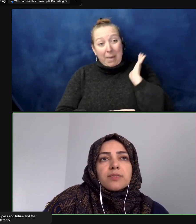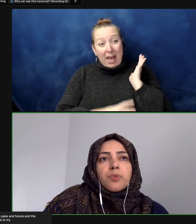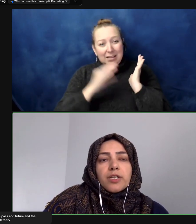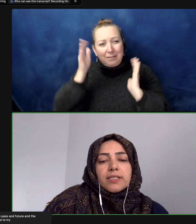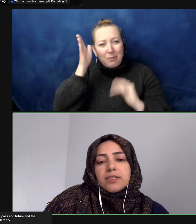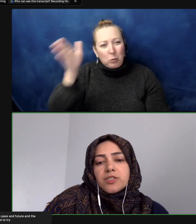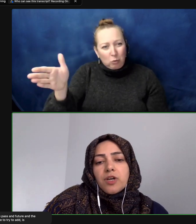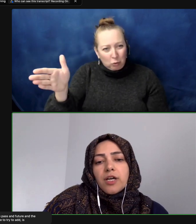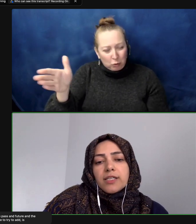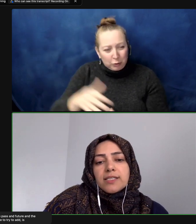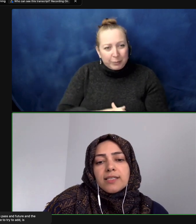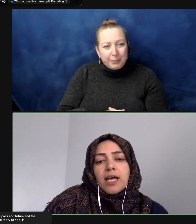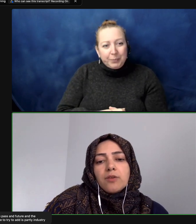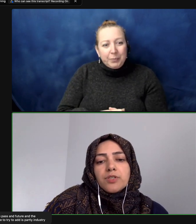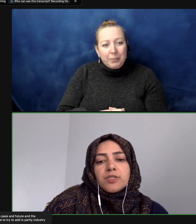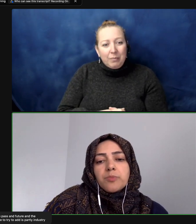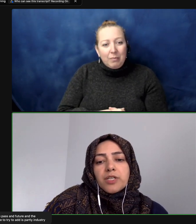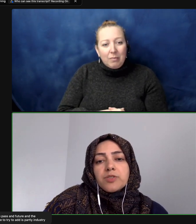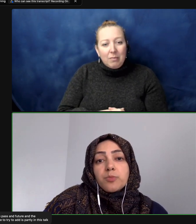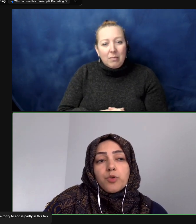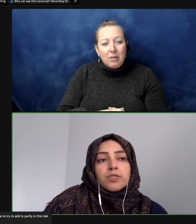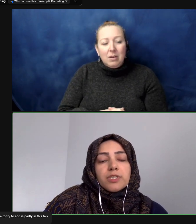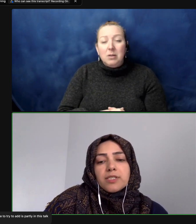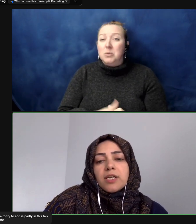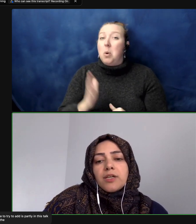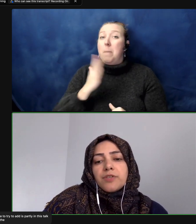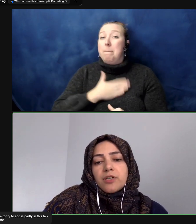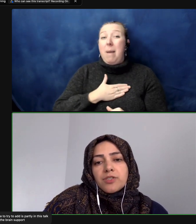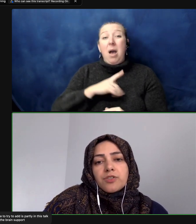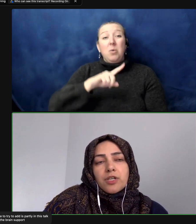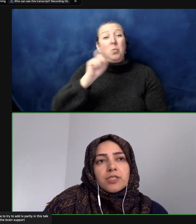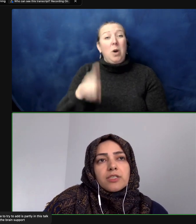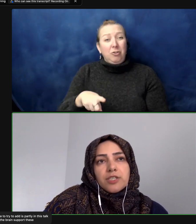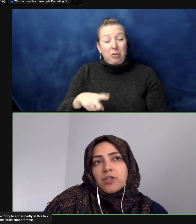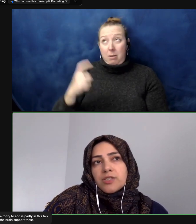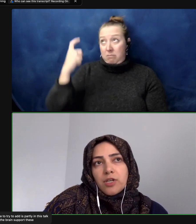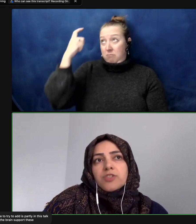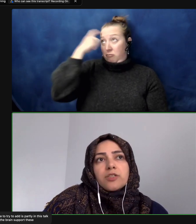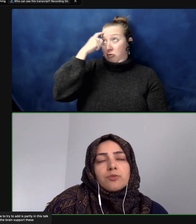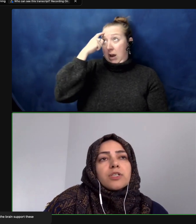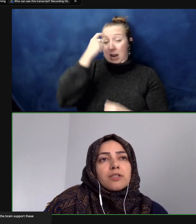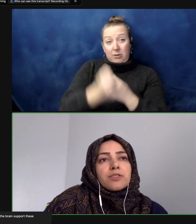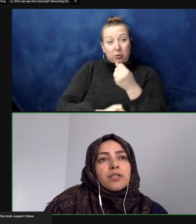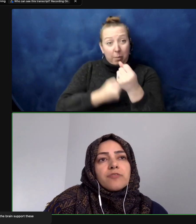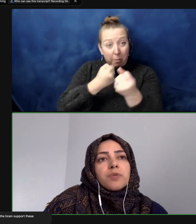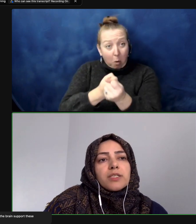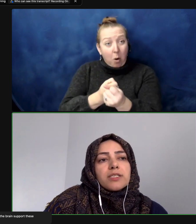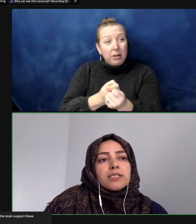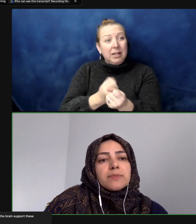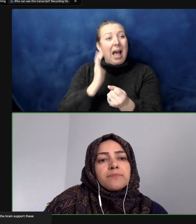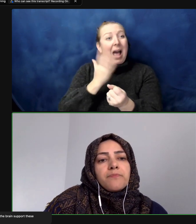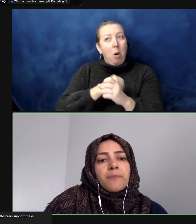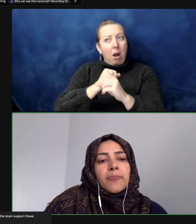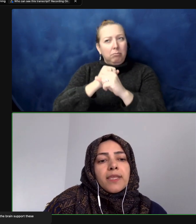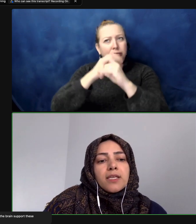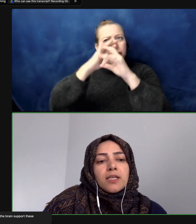to address partly in this talk is that how does the brain support these reconstruction or reconstructive